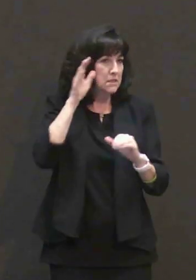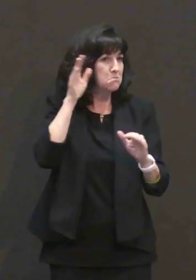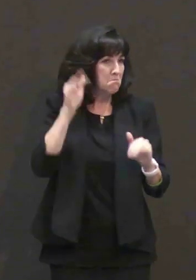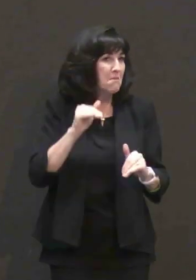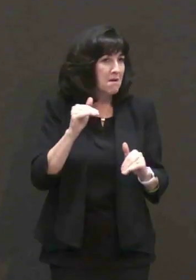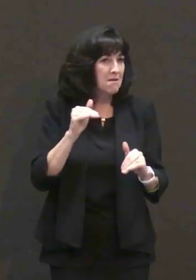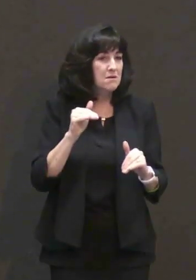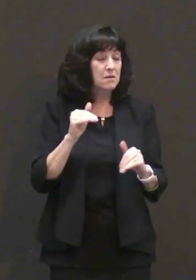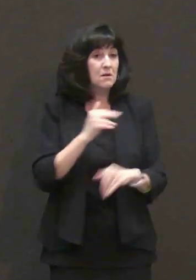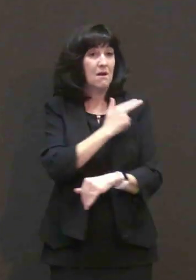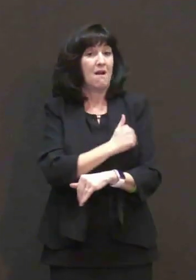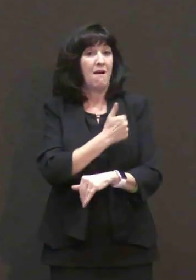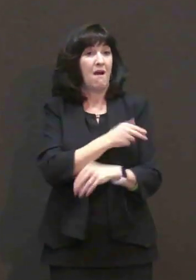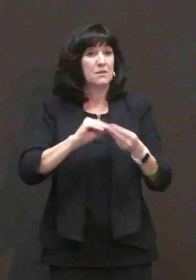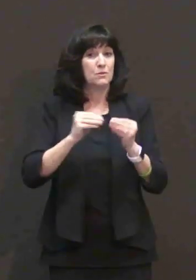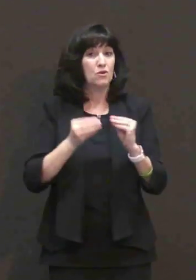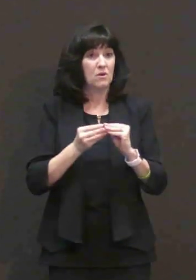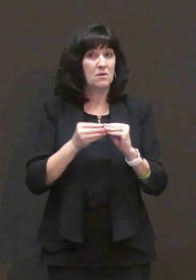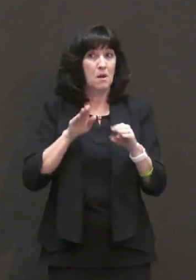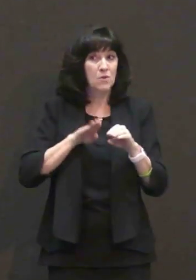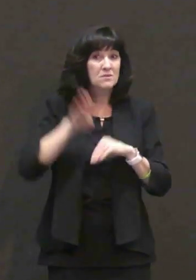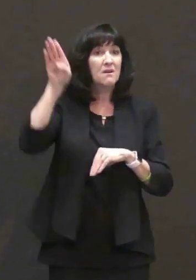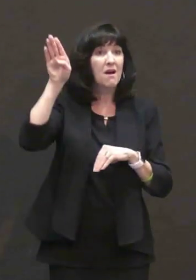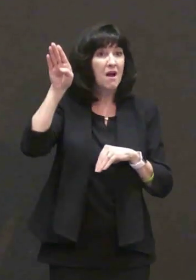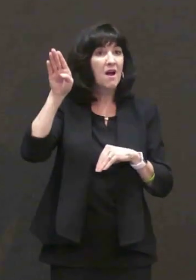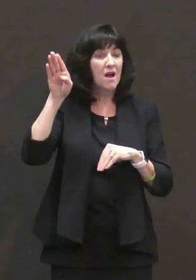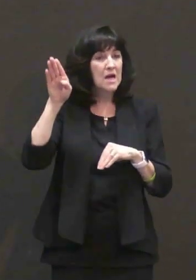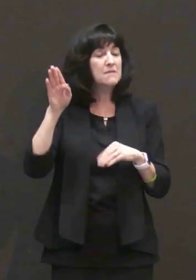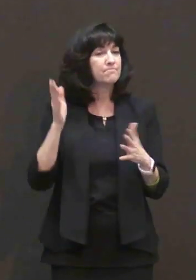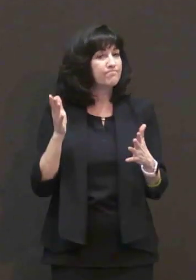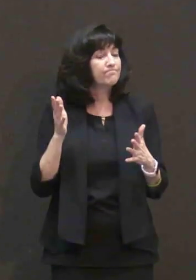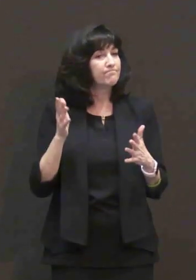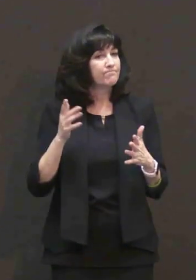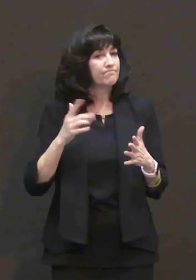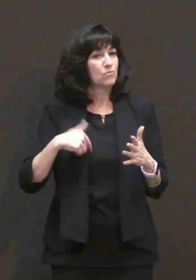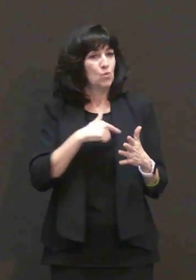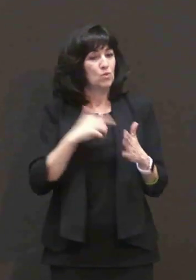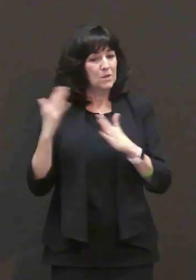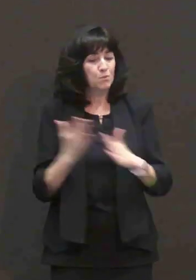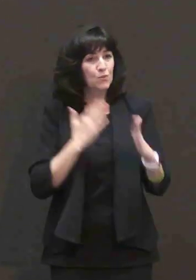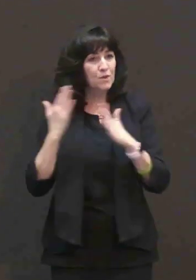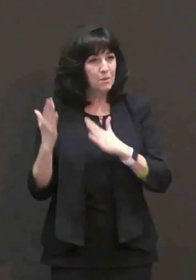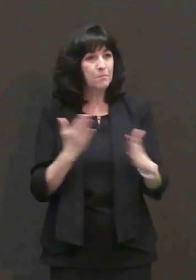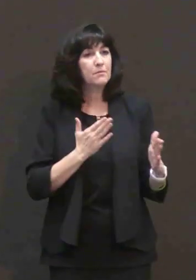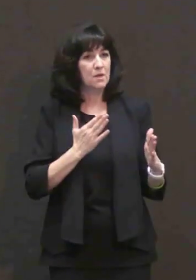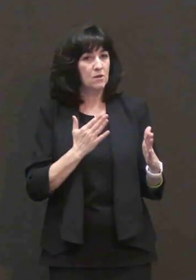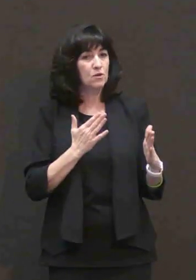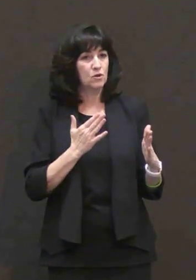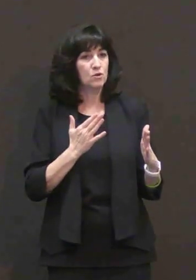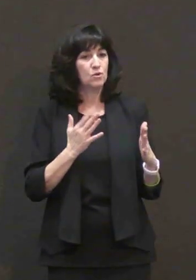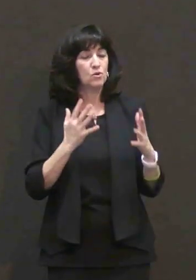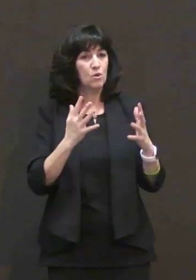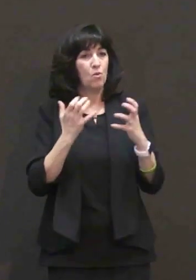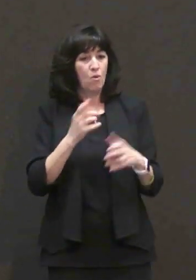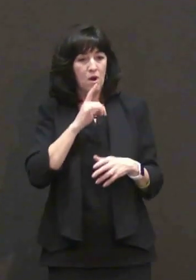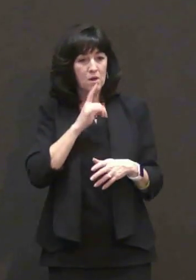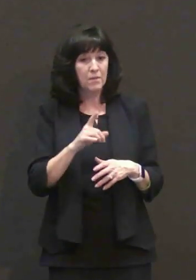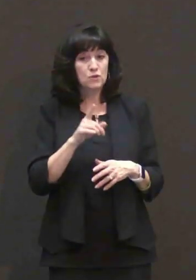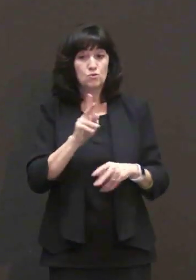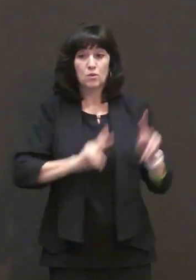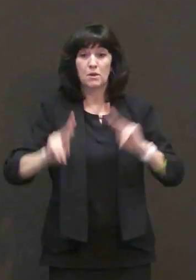those hospitalization numbers go up as well, and we're preparing for that so that every patient that enters a hospital in